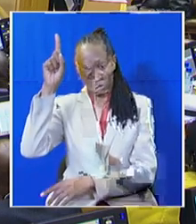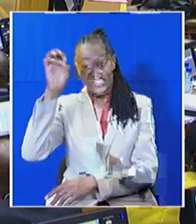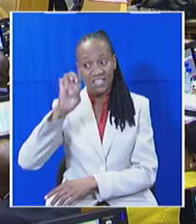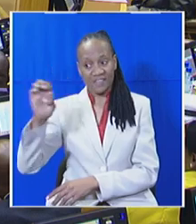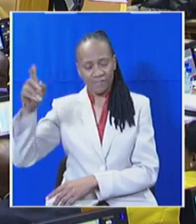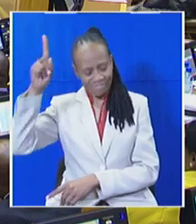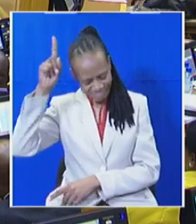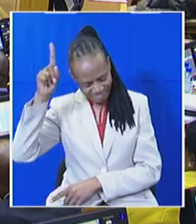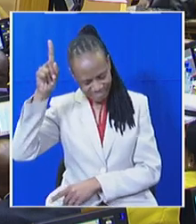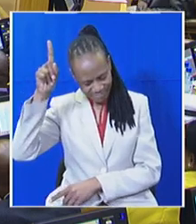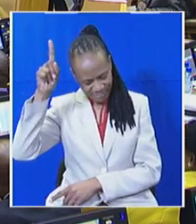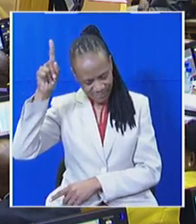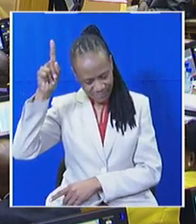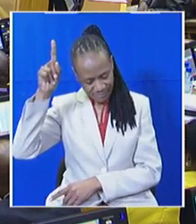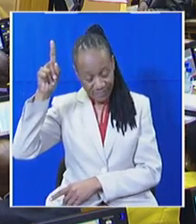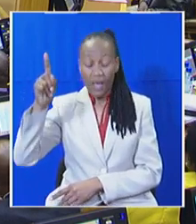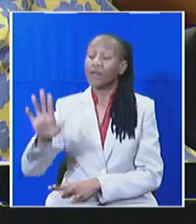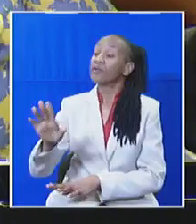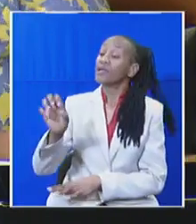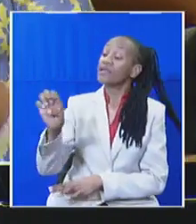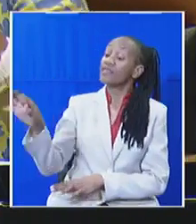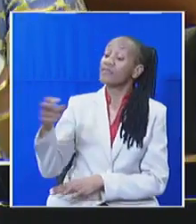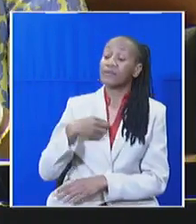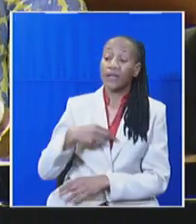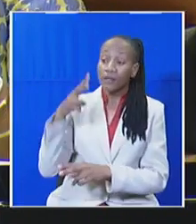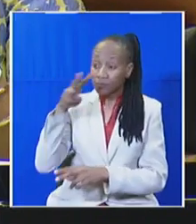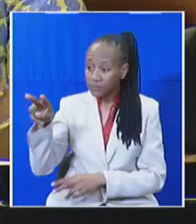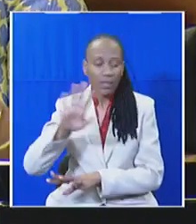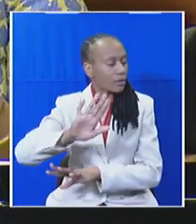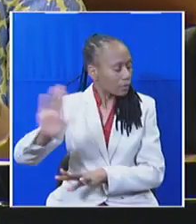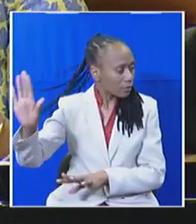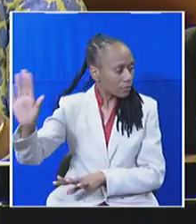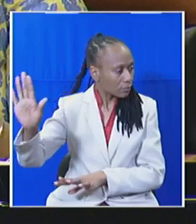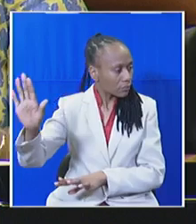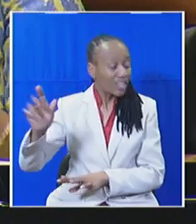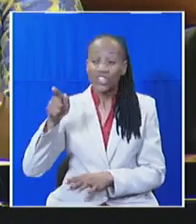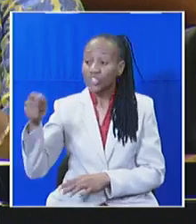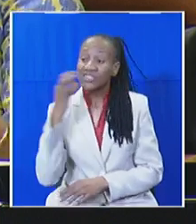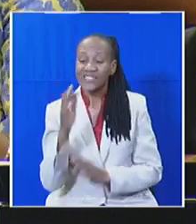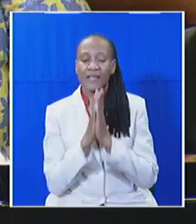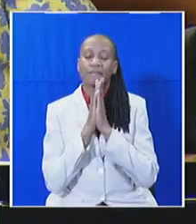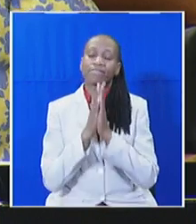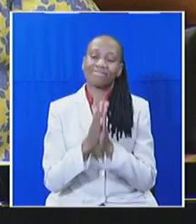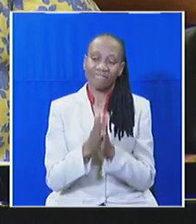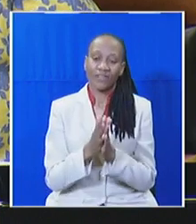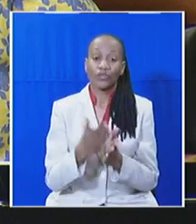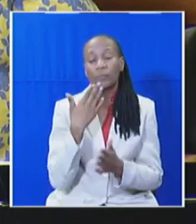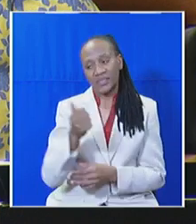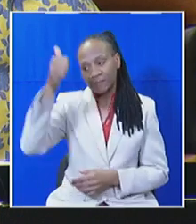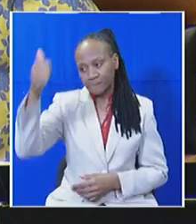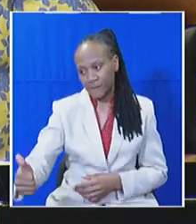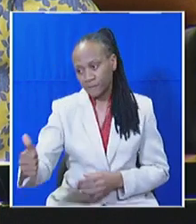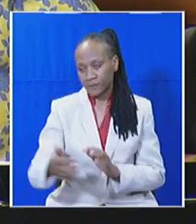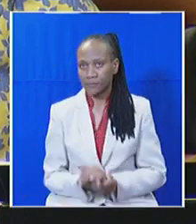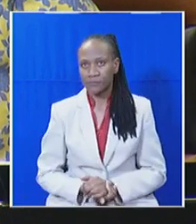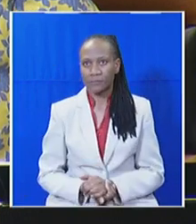Honorable. I have not recognized There you. is a point of You order. say you have requested, so can you just take a seat? But can we